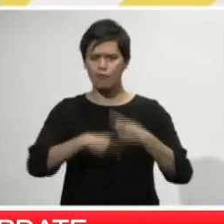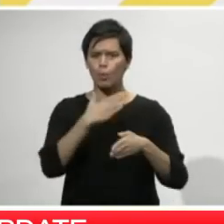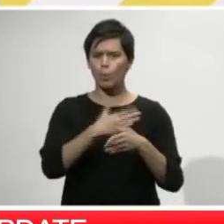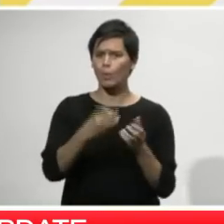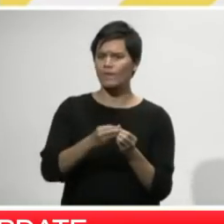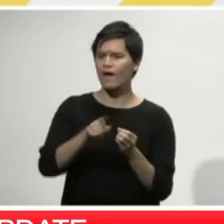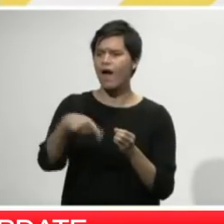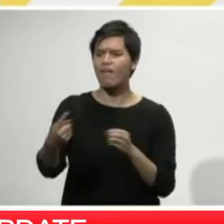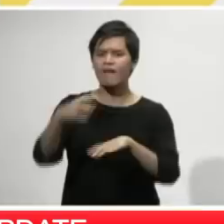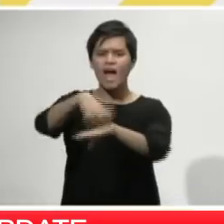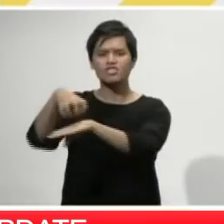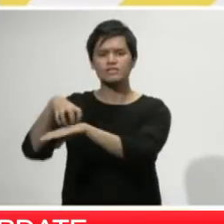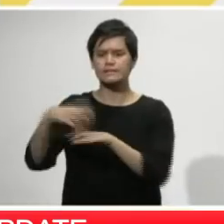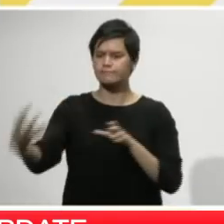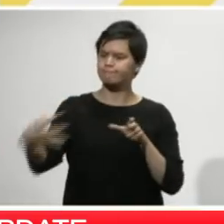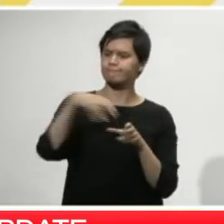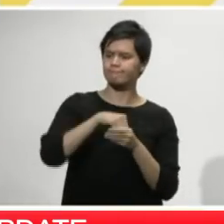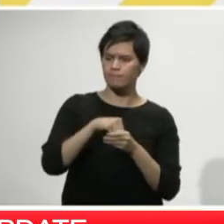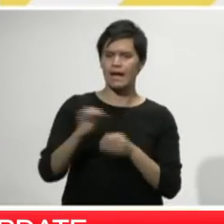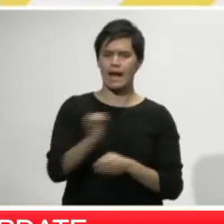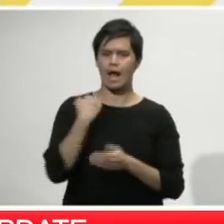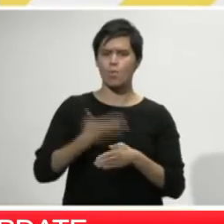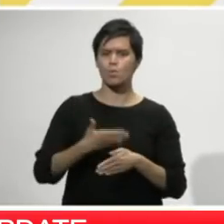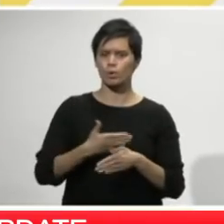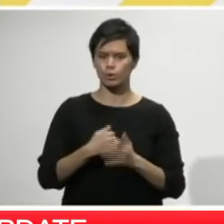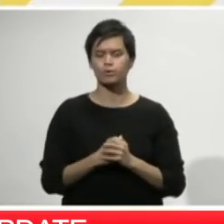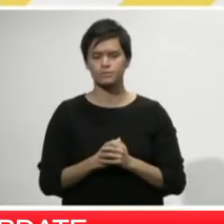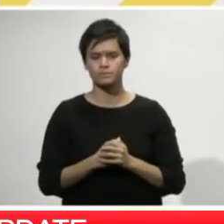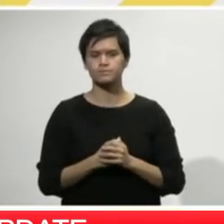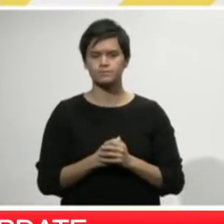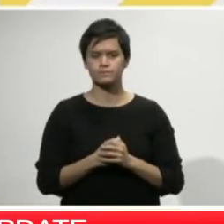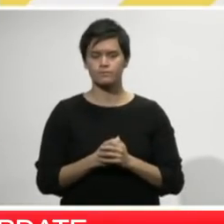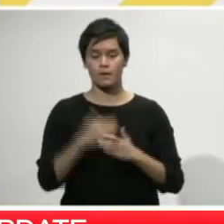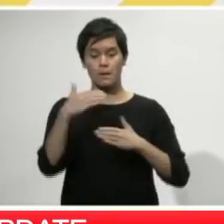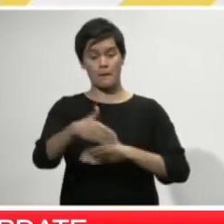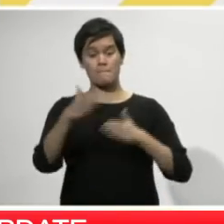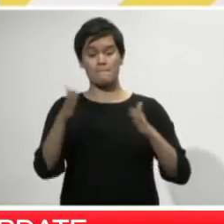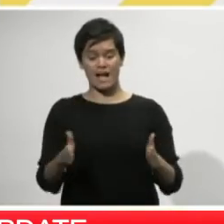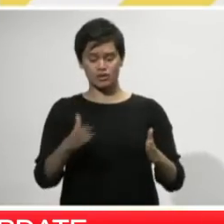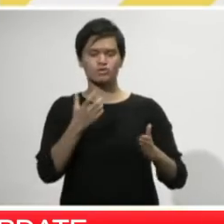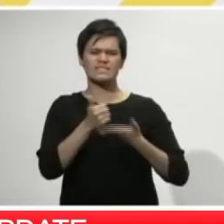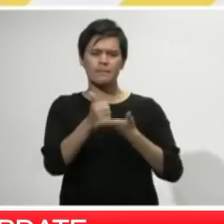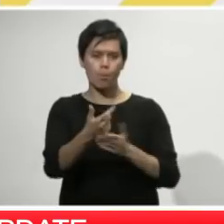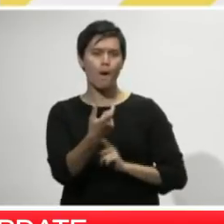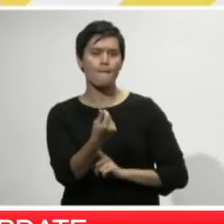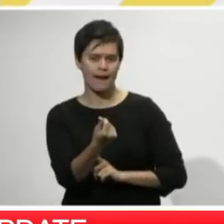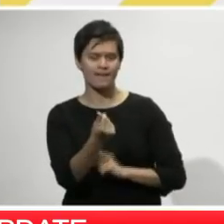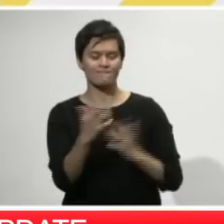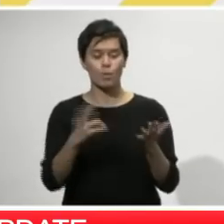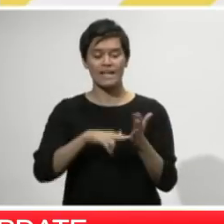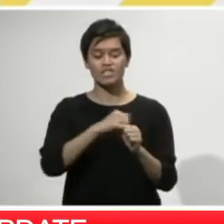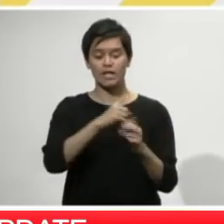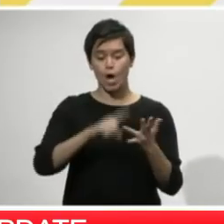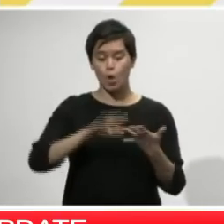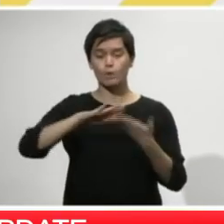are involved in the wider COVID-19 response. Of the package to support NGOs and community groups, nearly half has